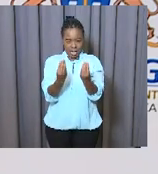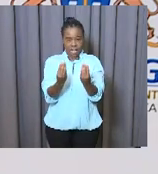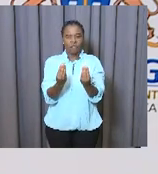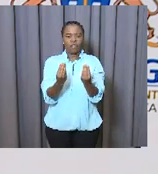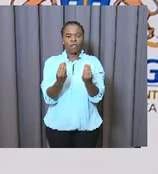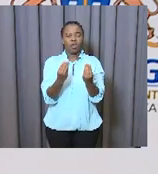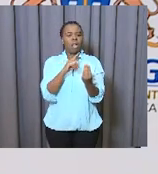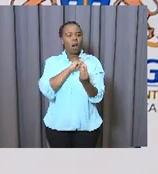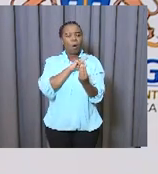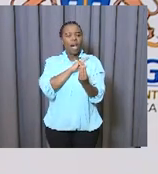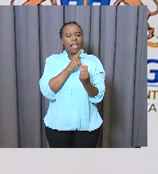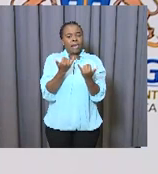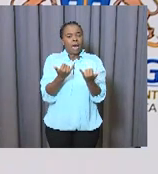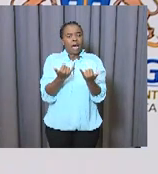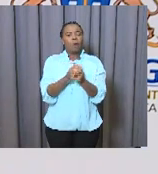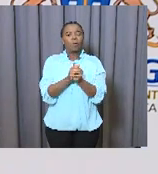we are watching,